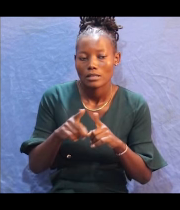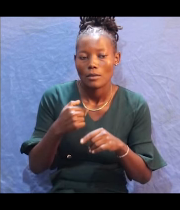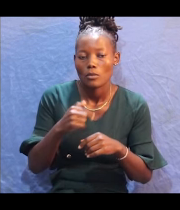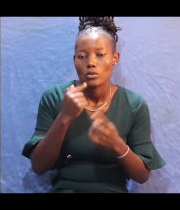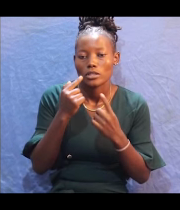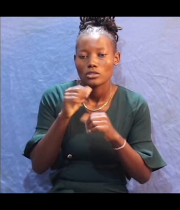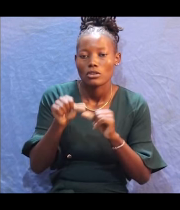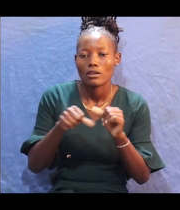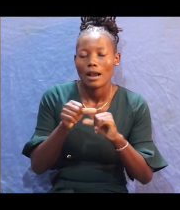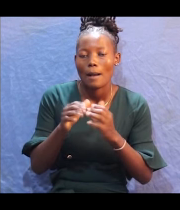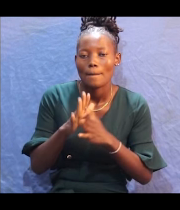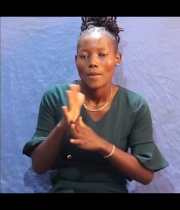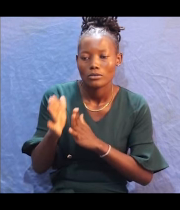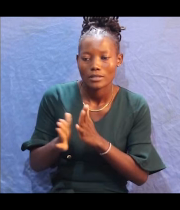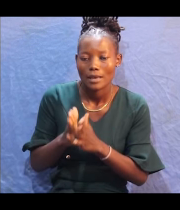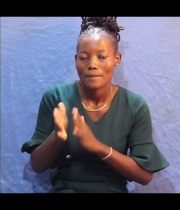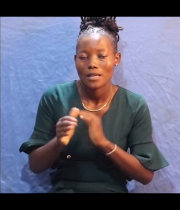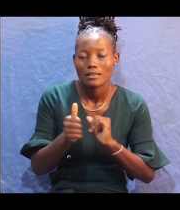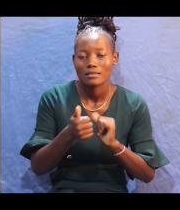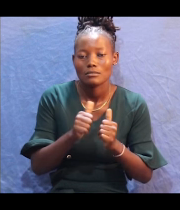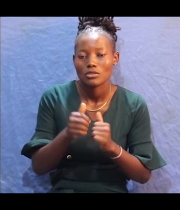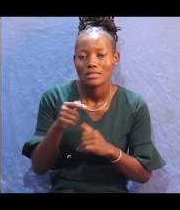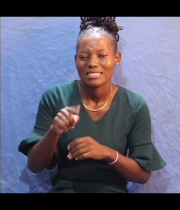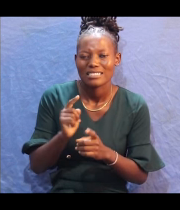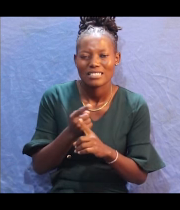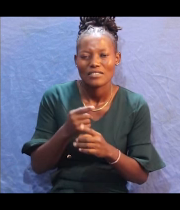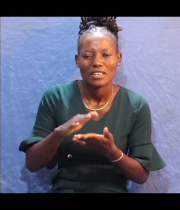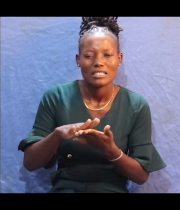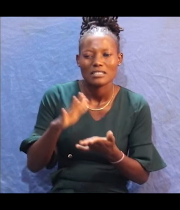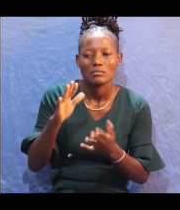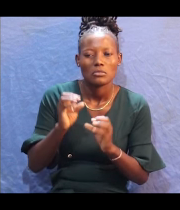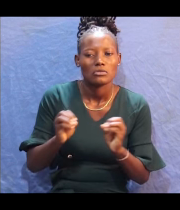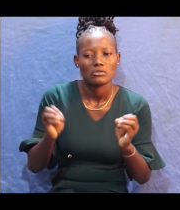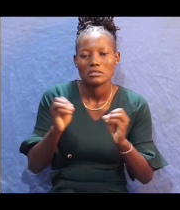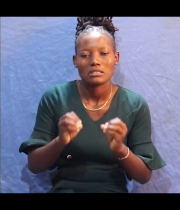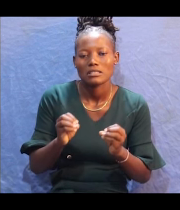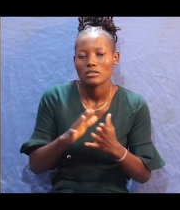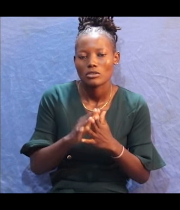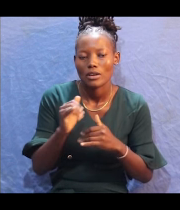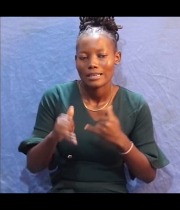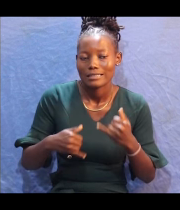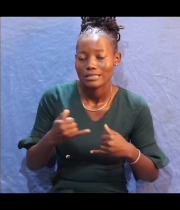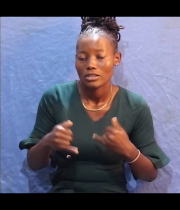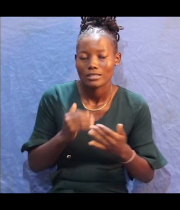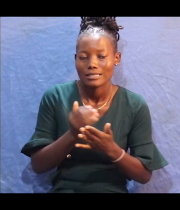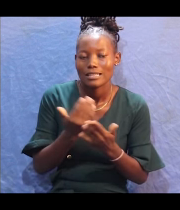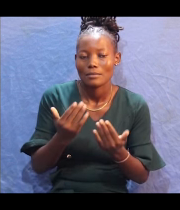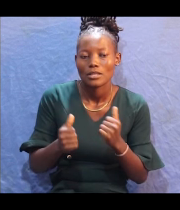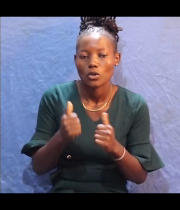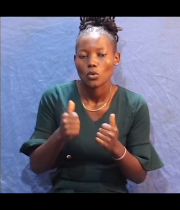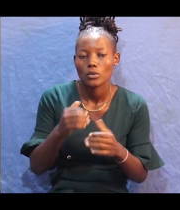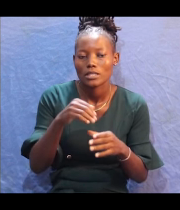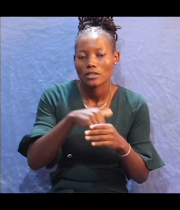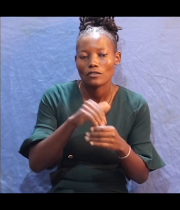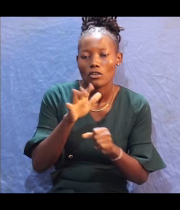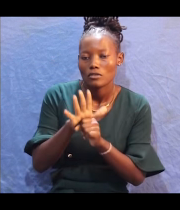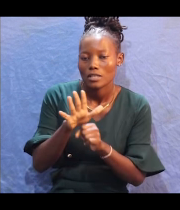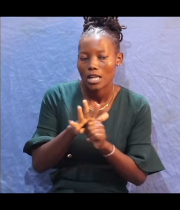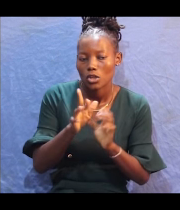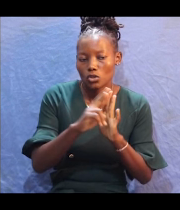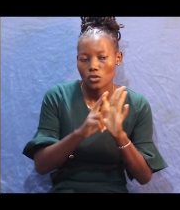about organized sport, that this is much different than what play and recreation is. This is something that involves a lot of rules,